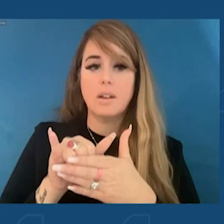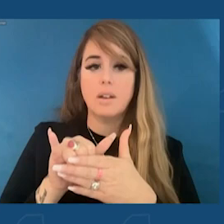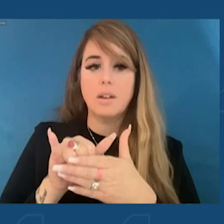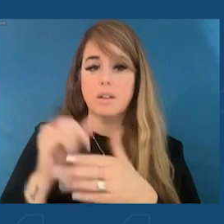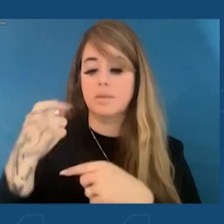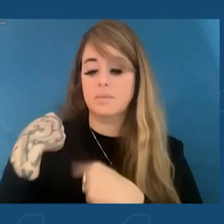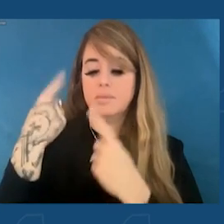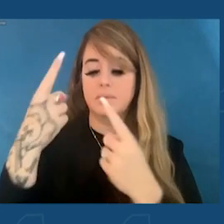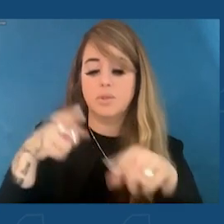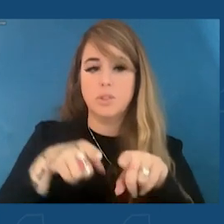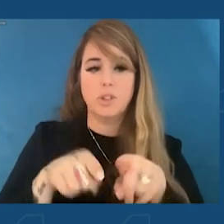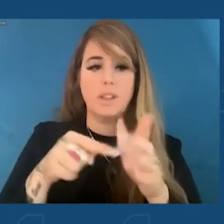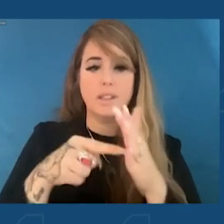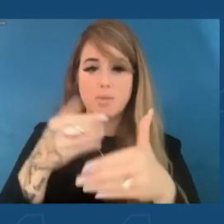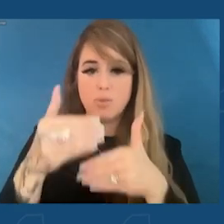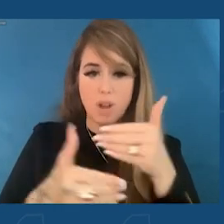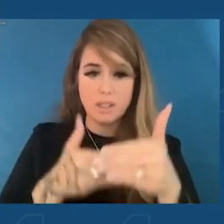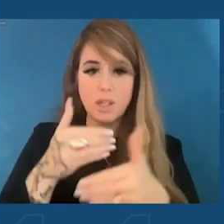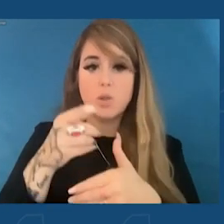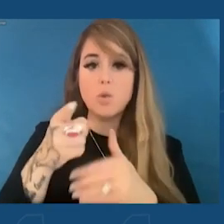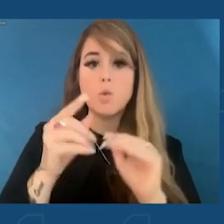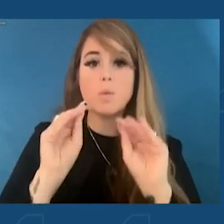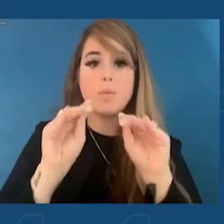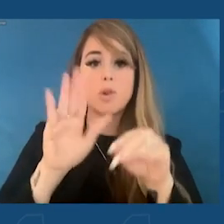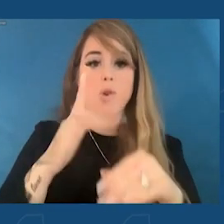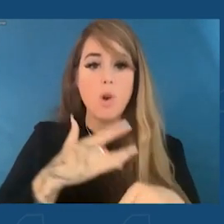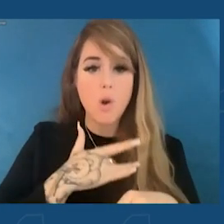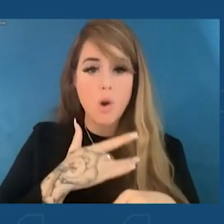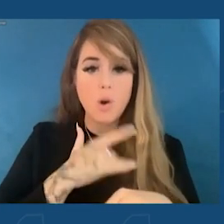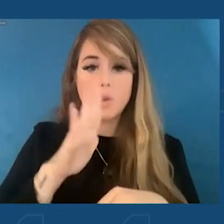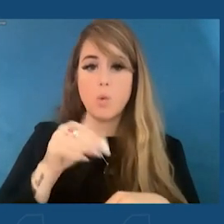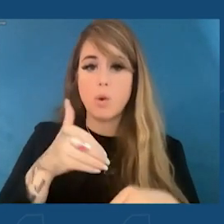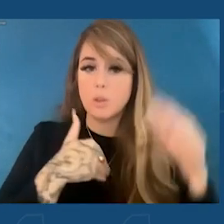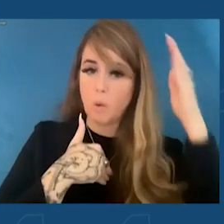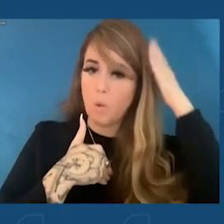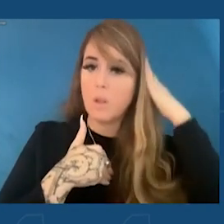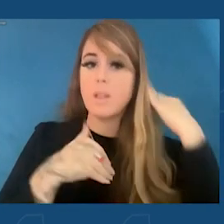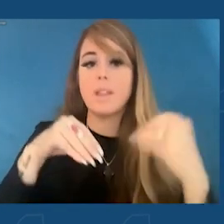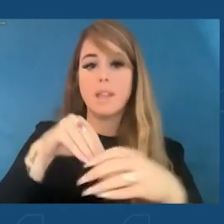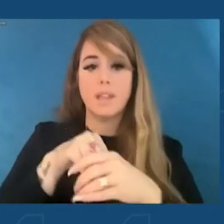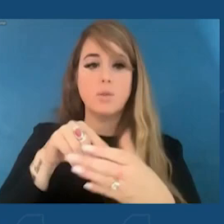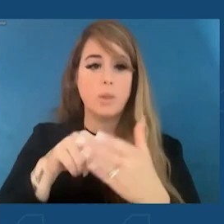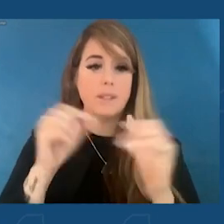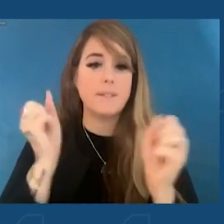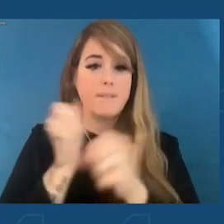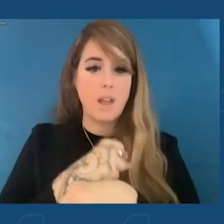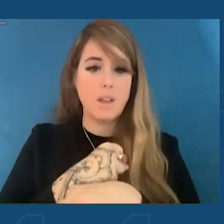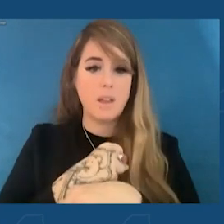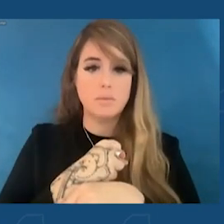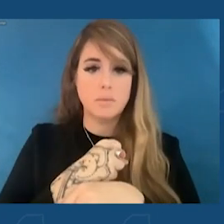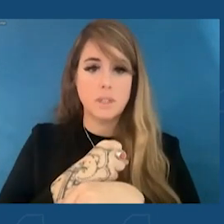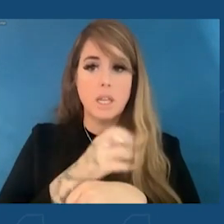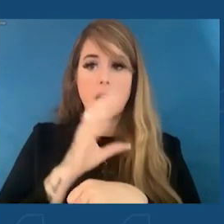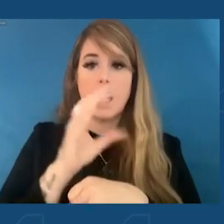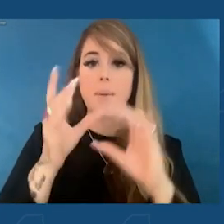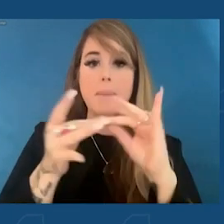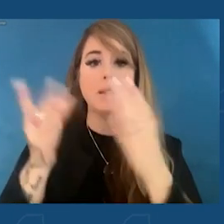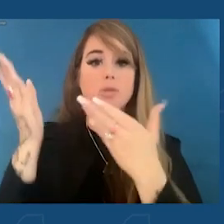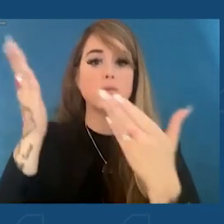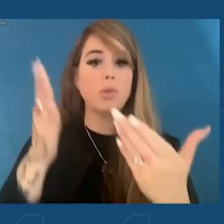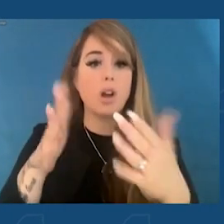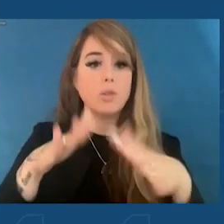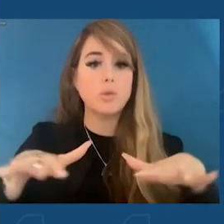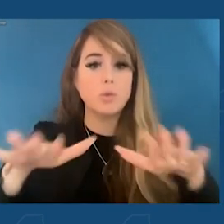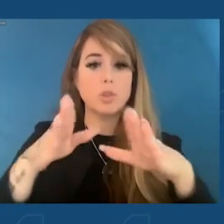process, you put your heart and your soul into this fight. And you brought your message to the streets, and